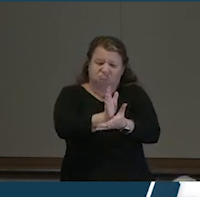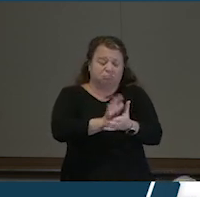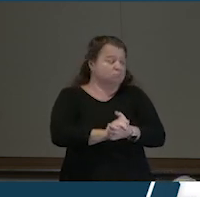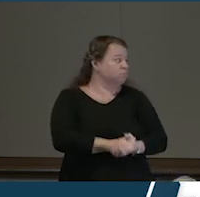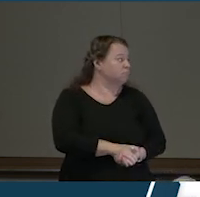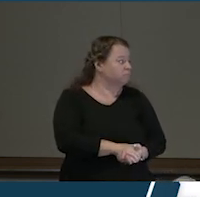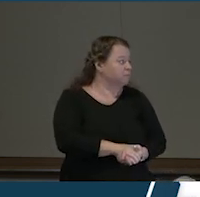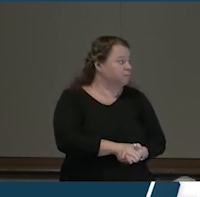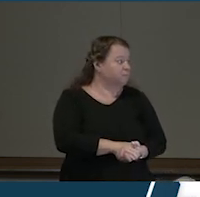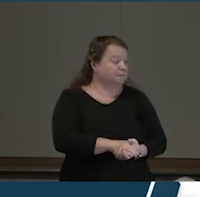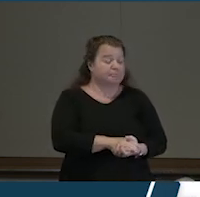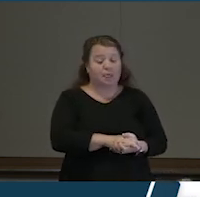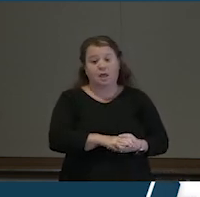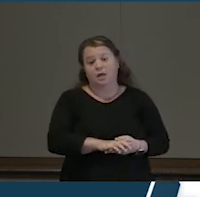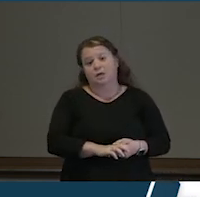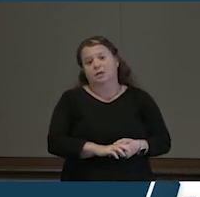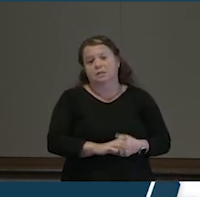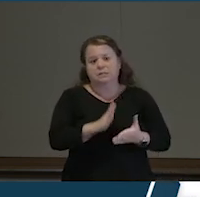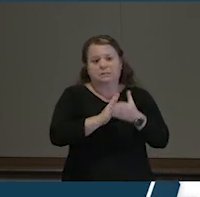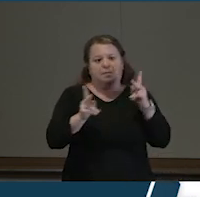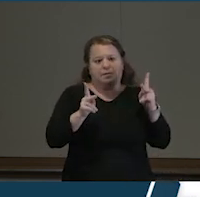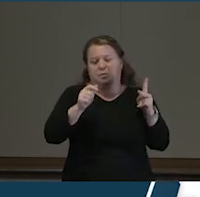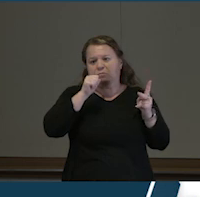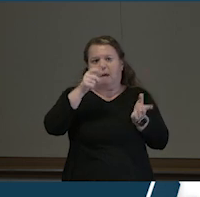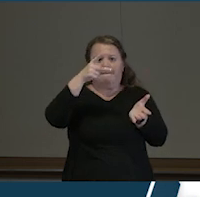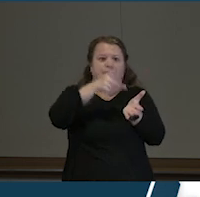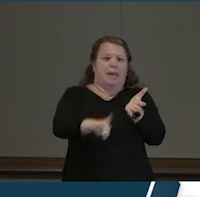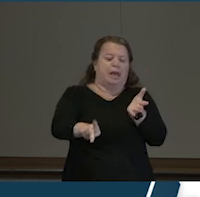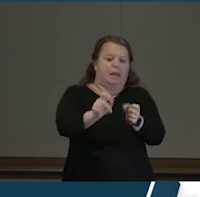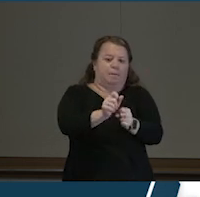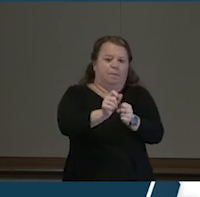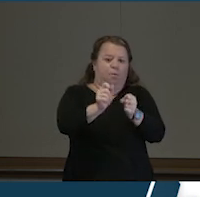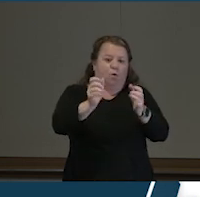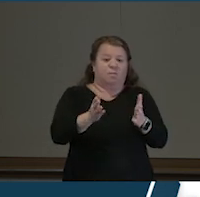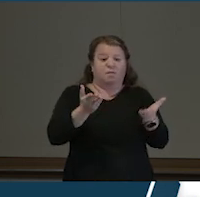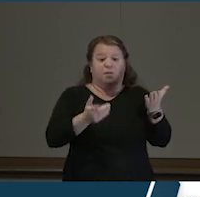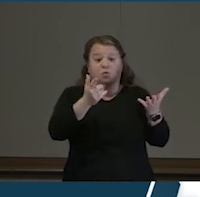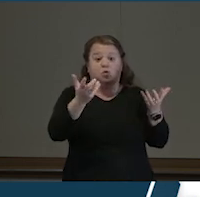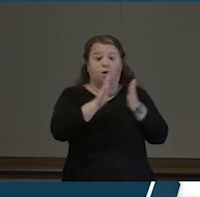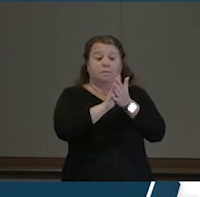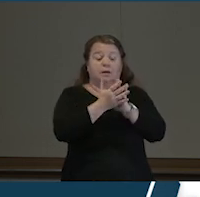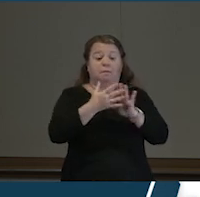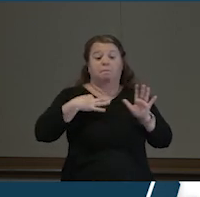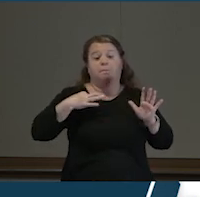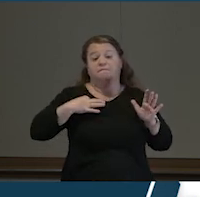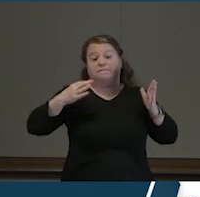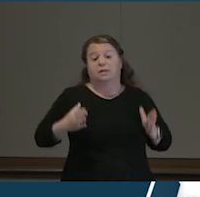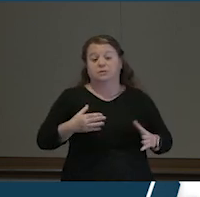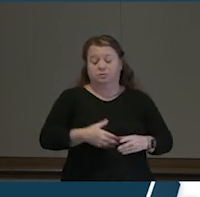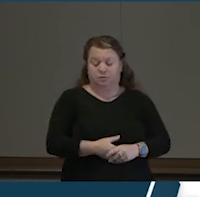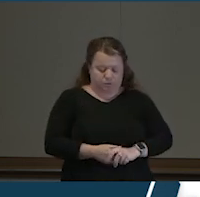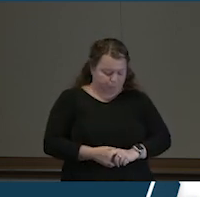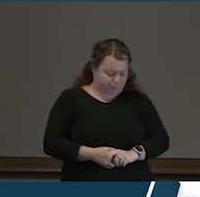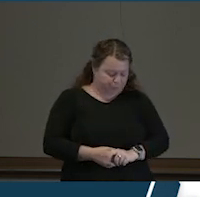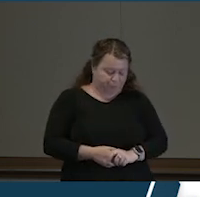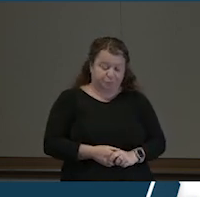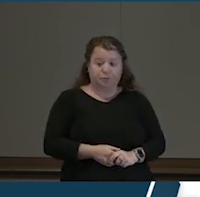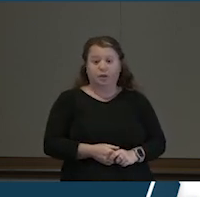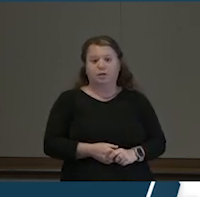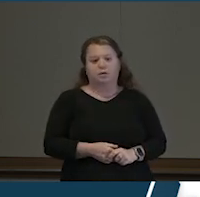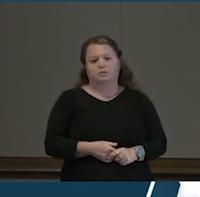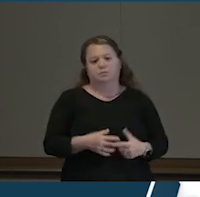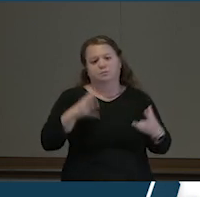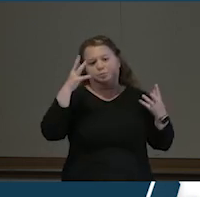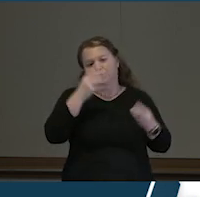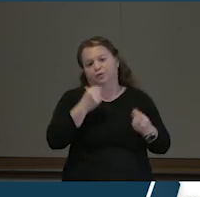talk about, maybe it's not like a paid employment, maybe you want to be a volunteer. And the speaker that we have, because we bring, the beauty